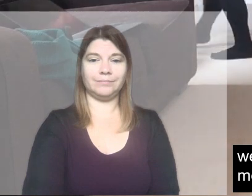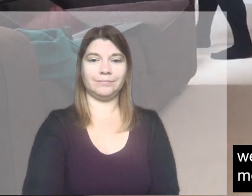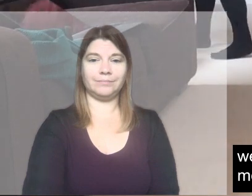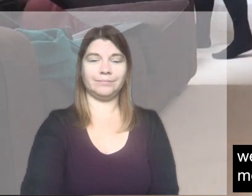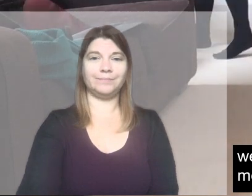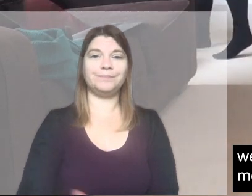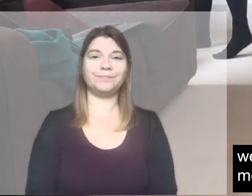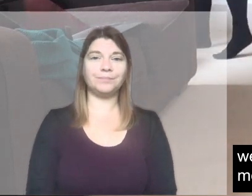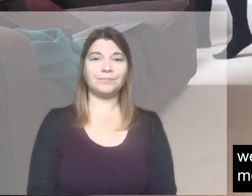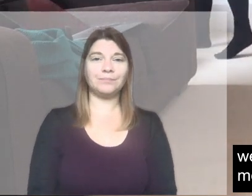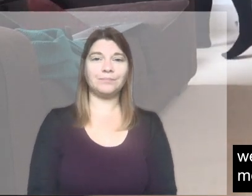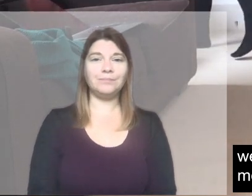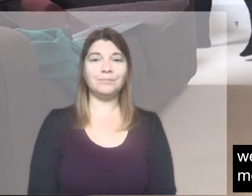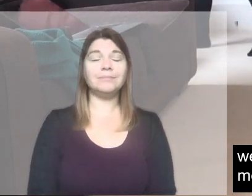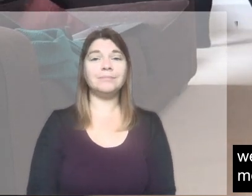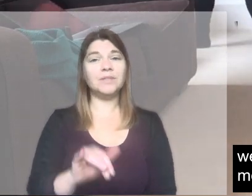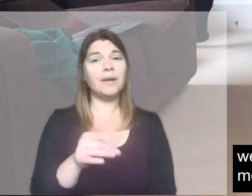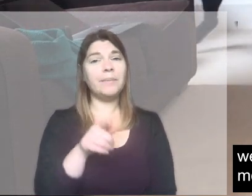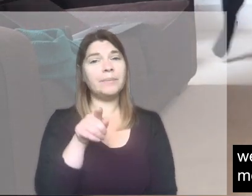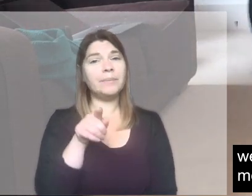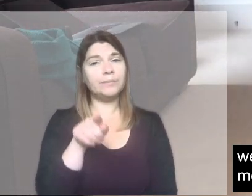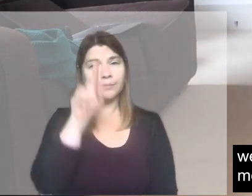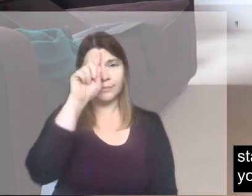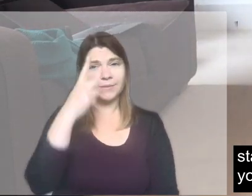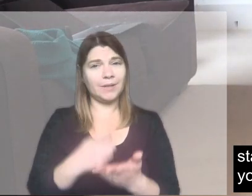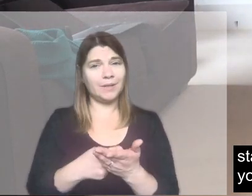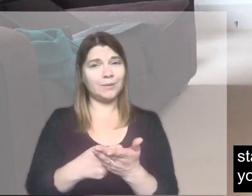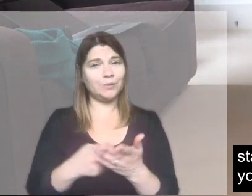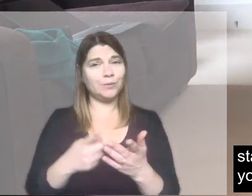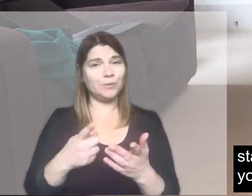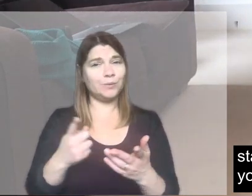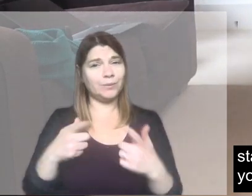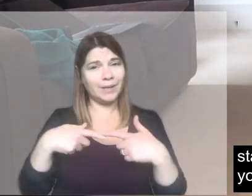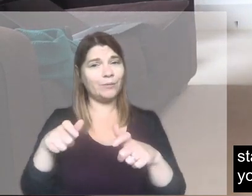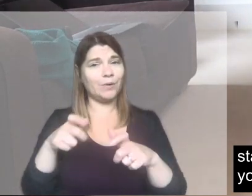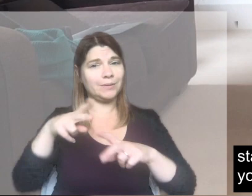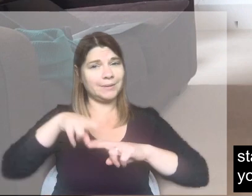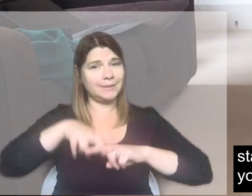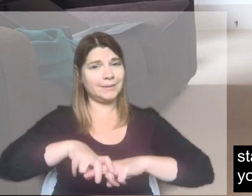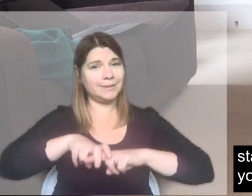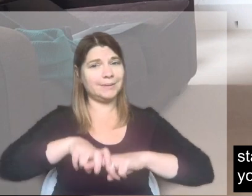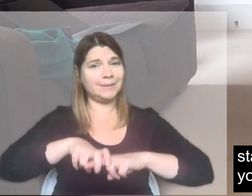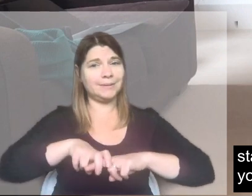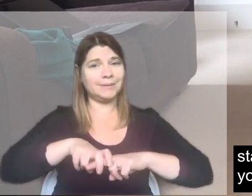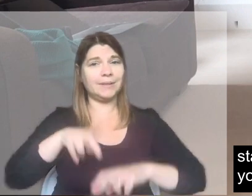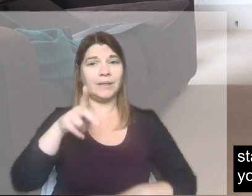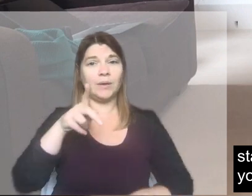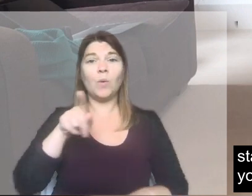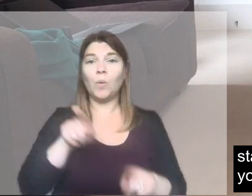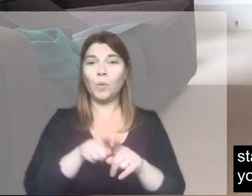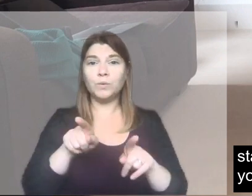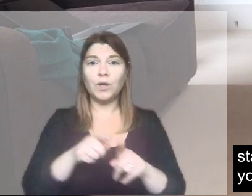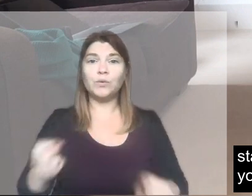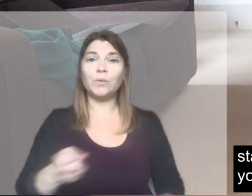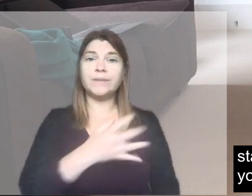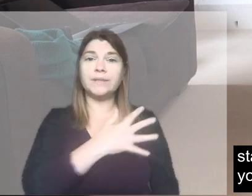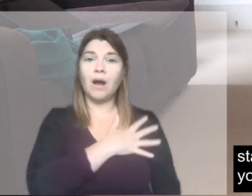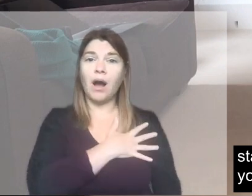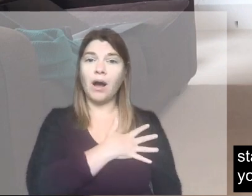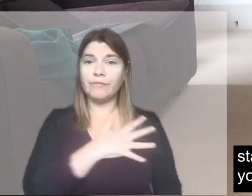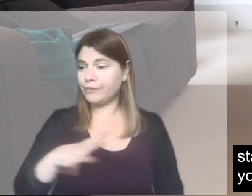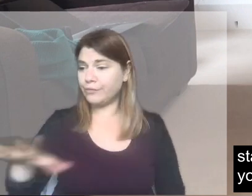And if you're staying in your chair, You can also grab